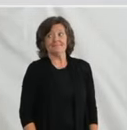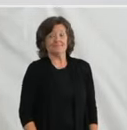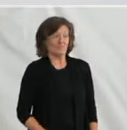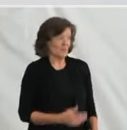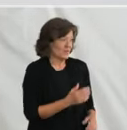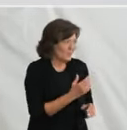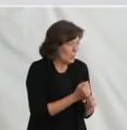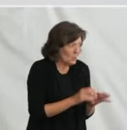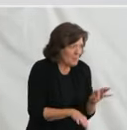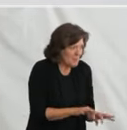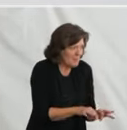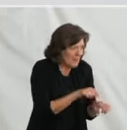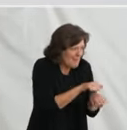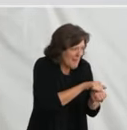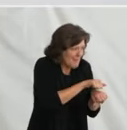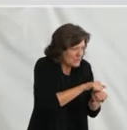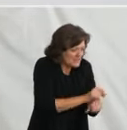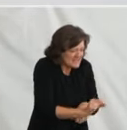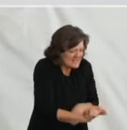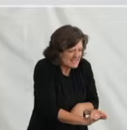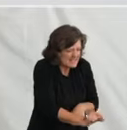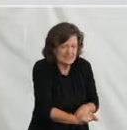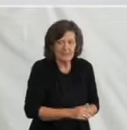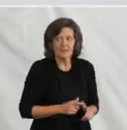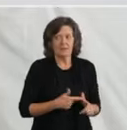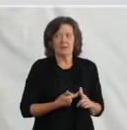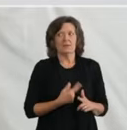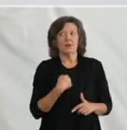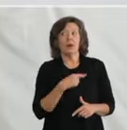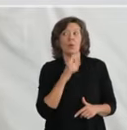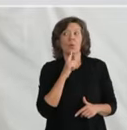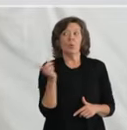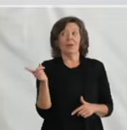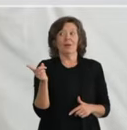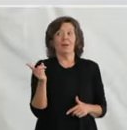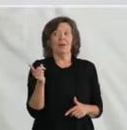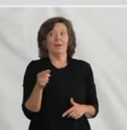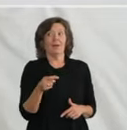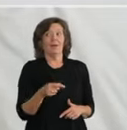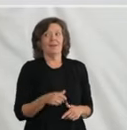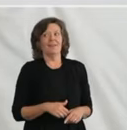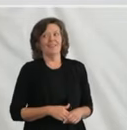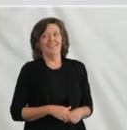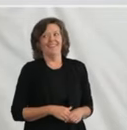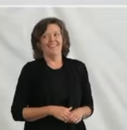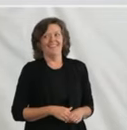and we'd pick up pebbles. And then very surreptitiously, we'd be like,